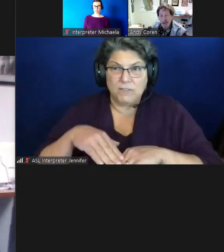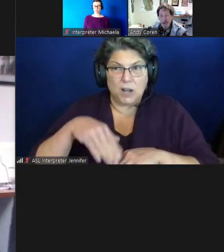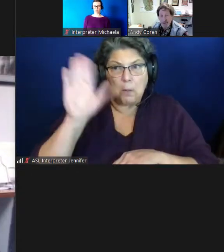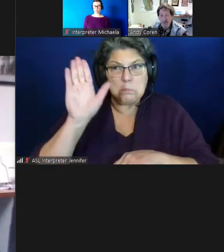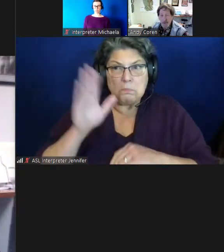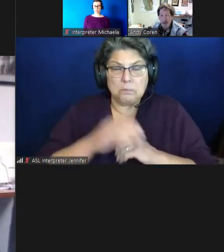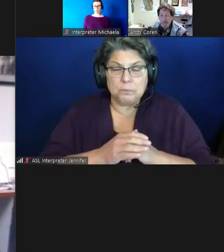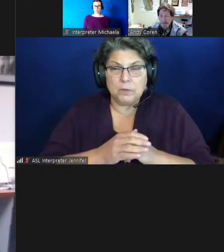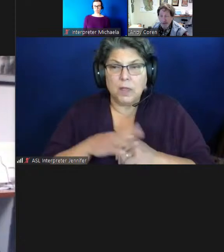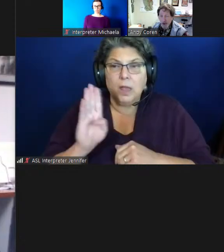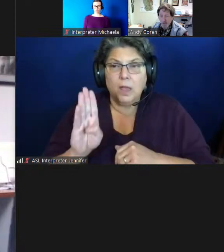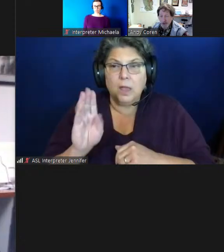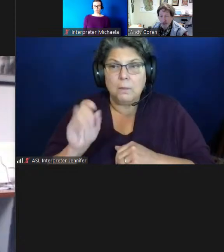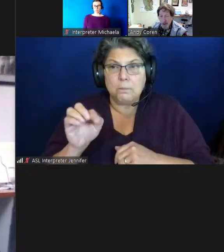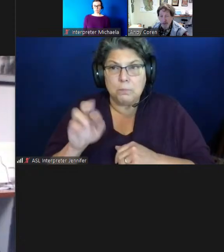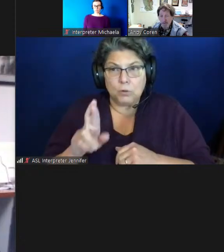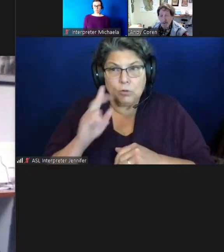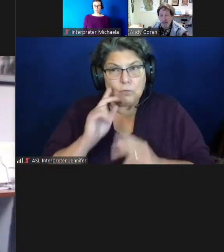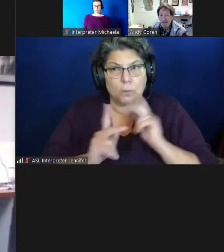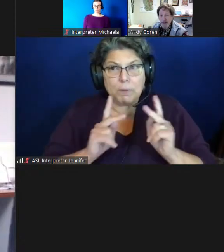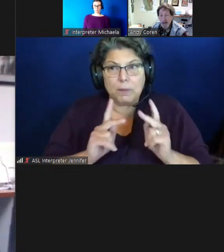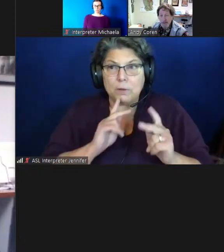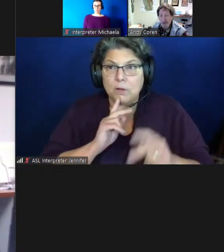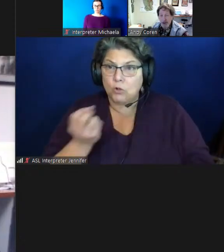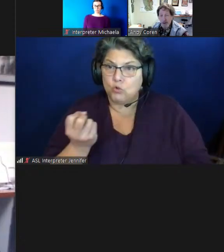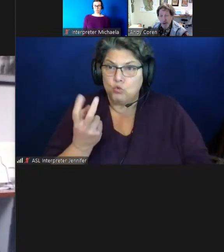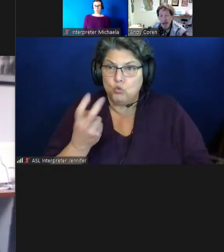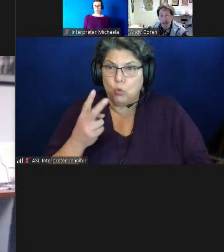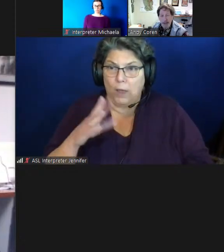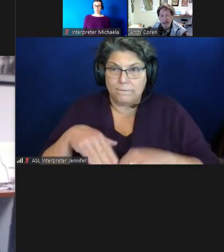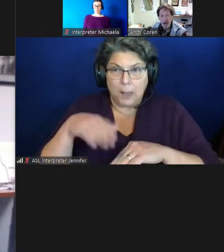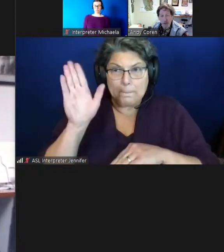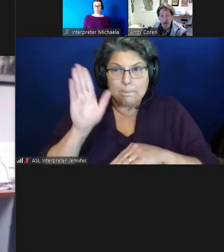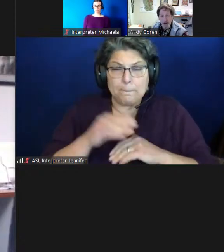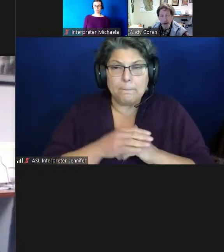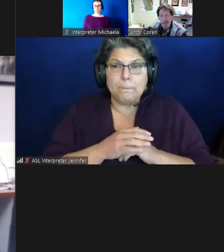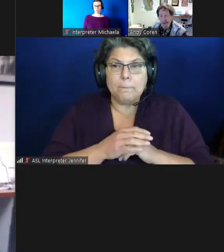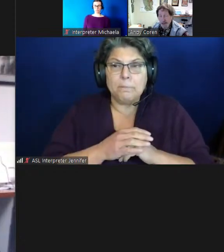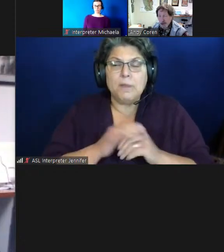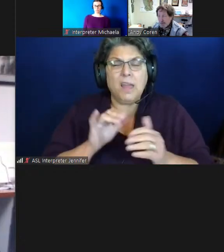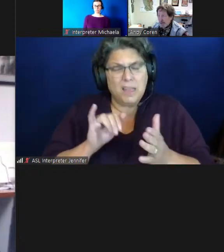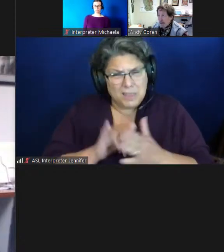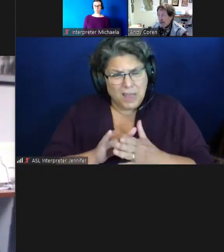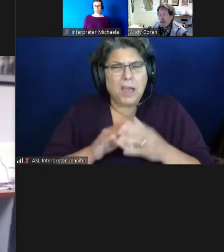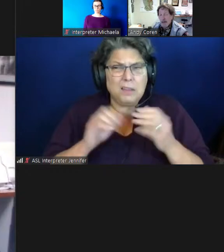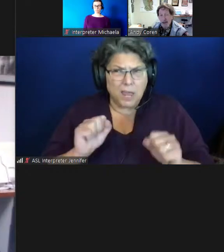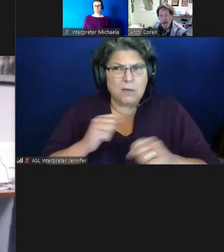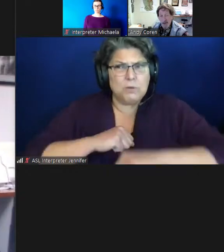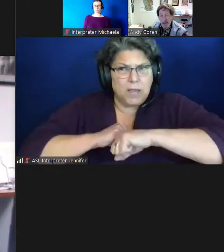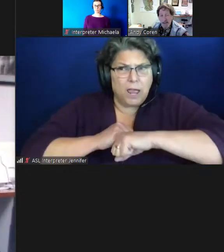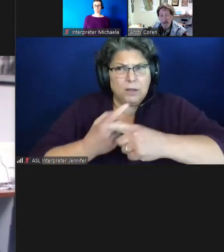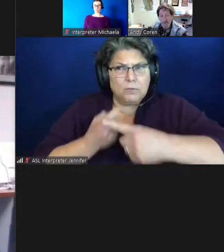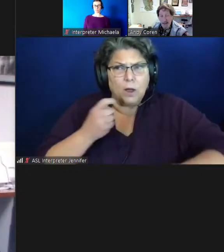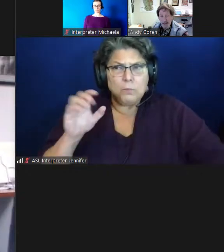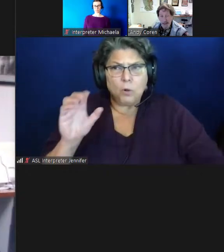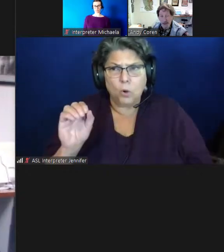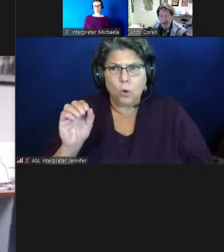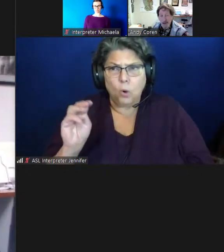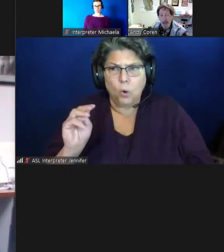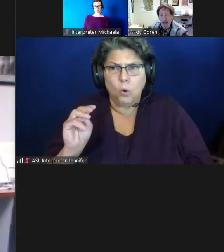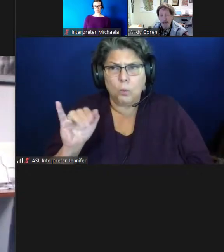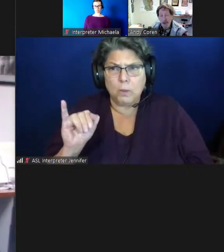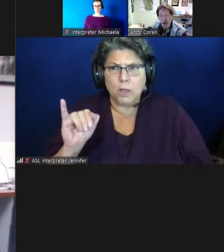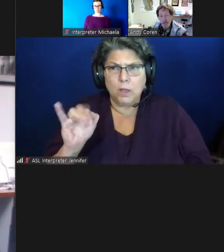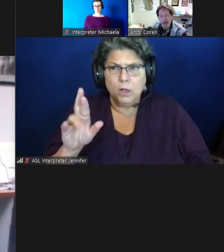and boosters for all people over 12. These are working against Omicron, but they should be current in their